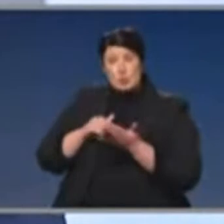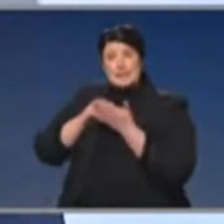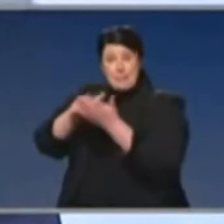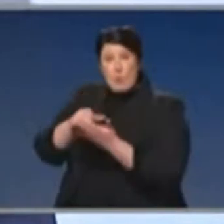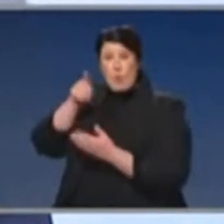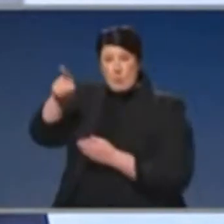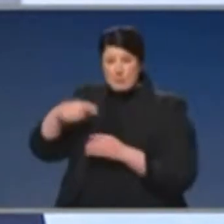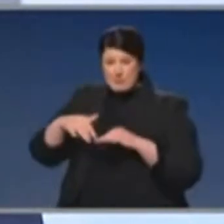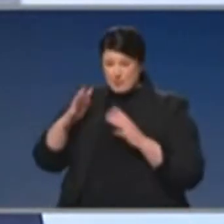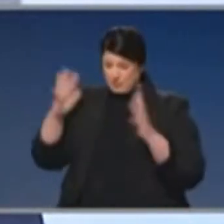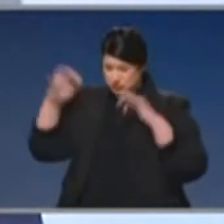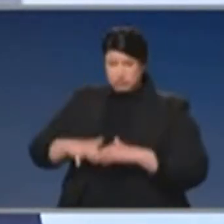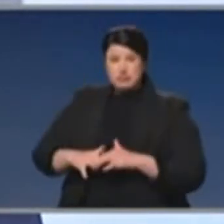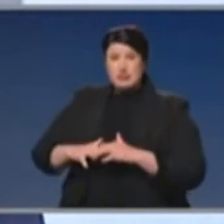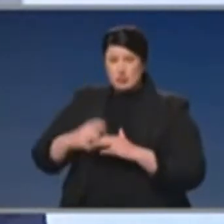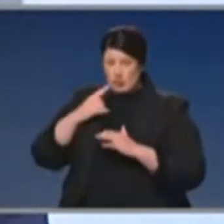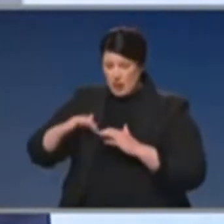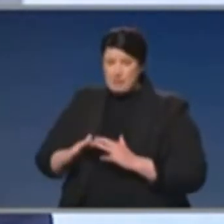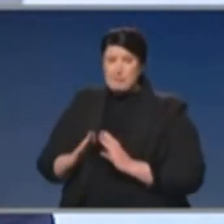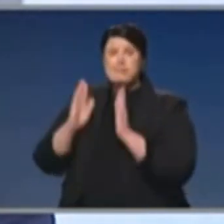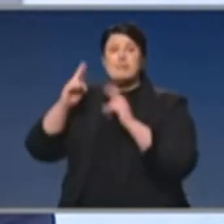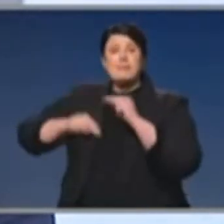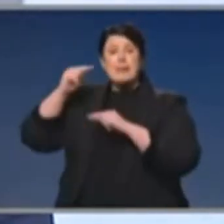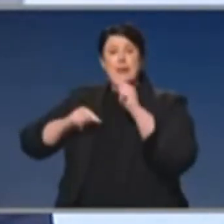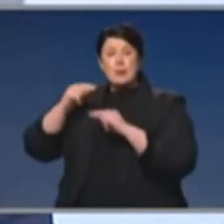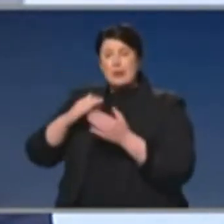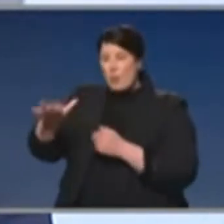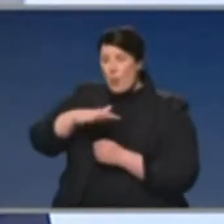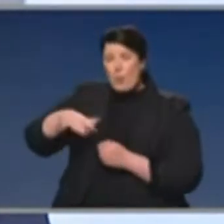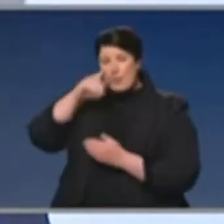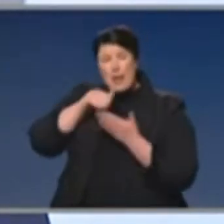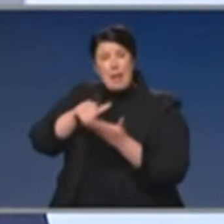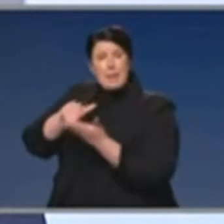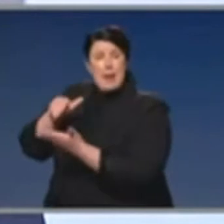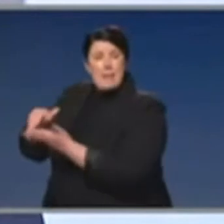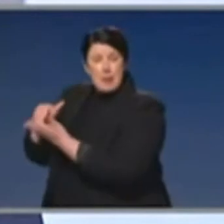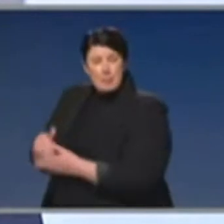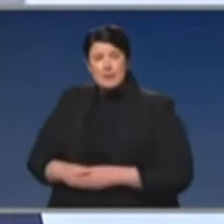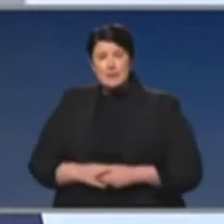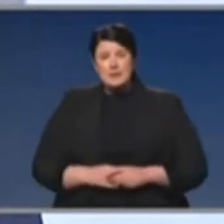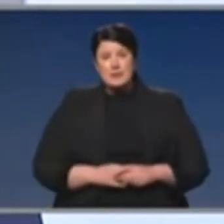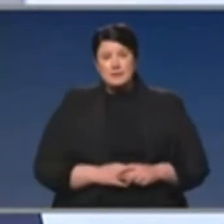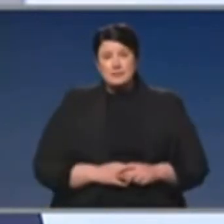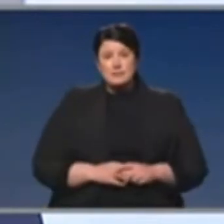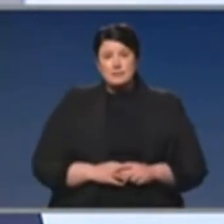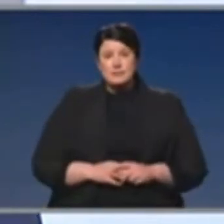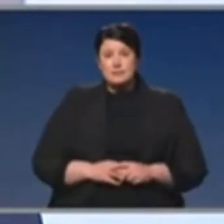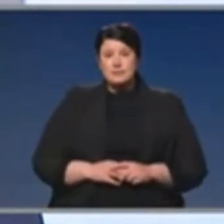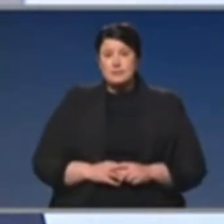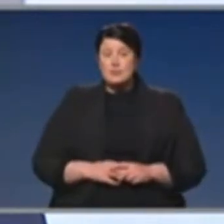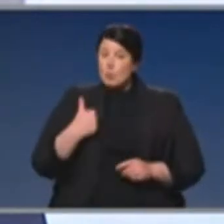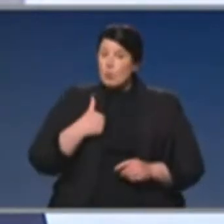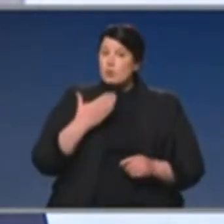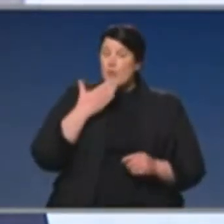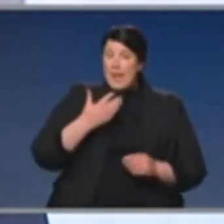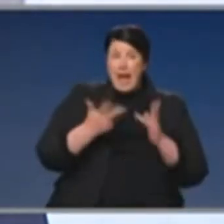to Lebanon, and the international assistance is being in place. So I particularly want to thank those other